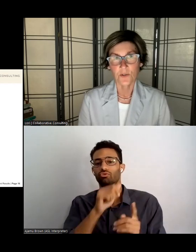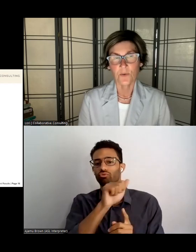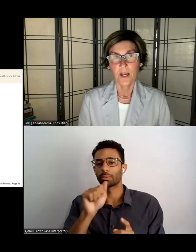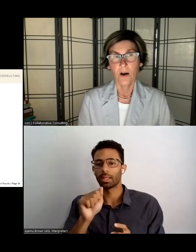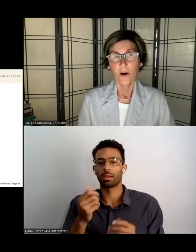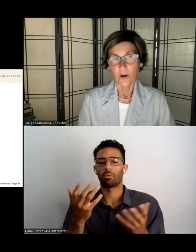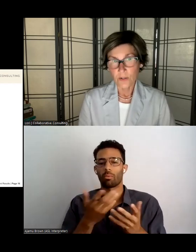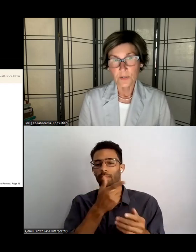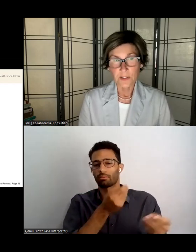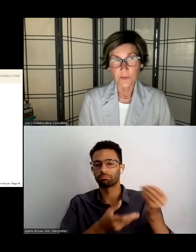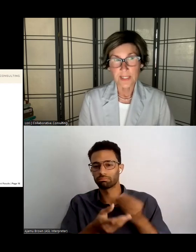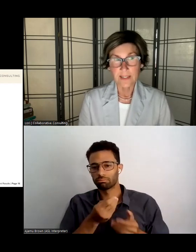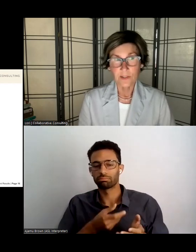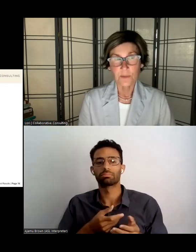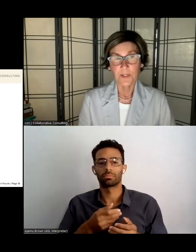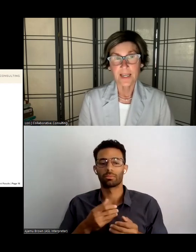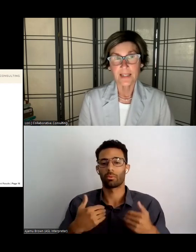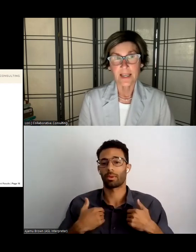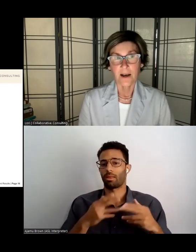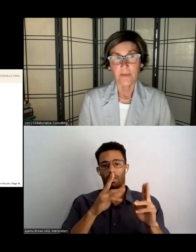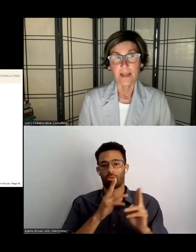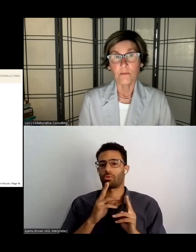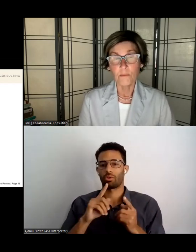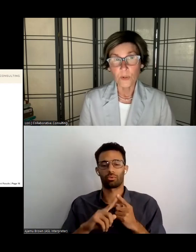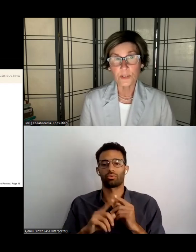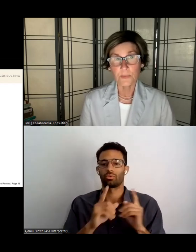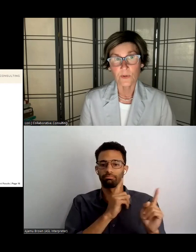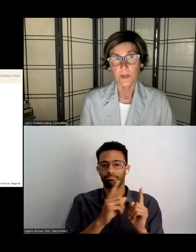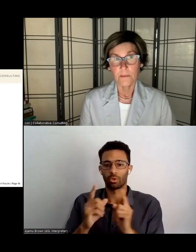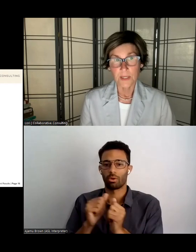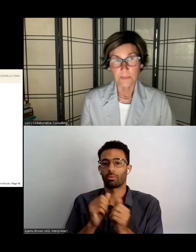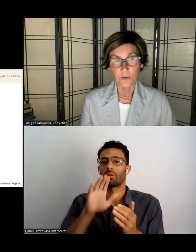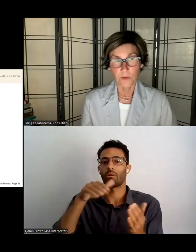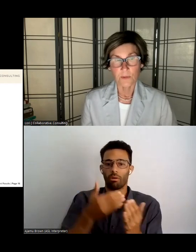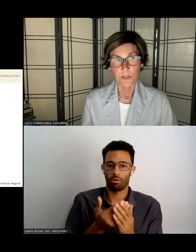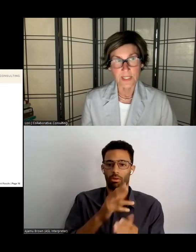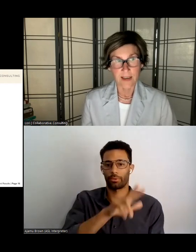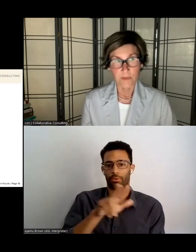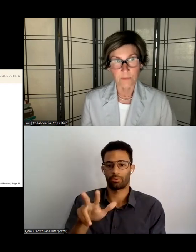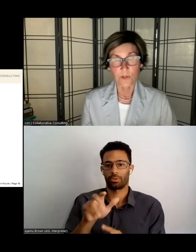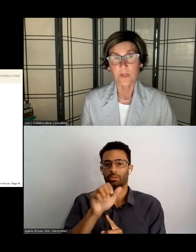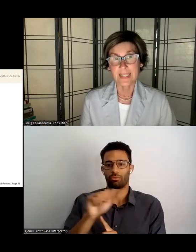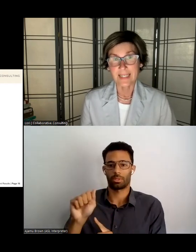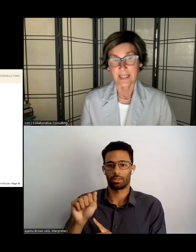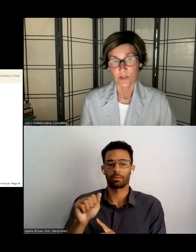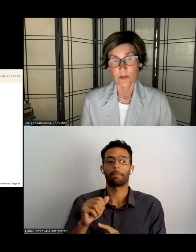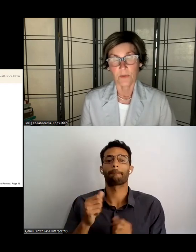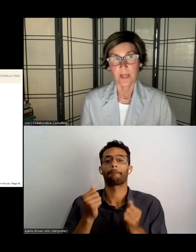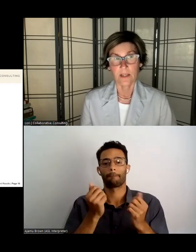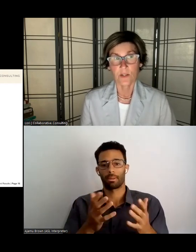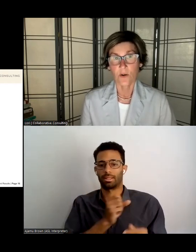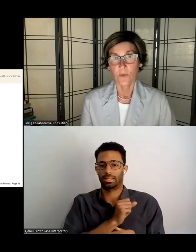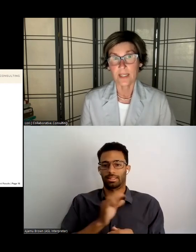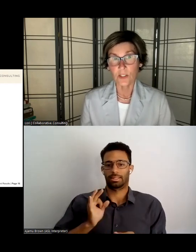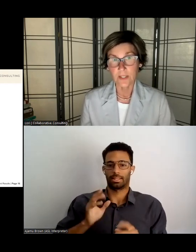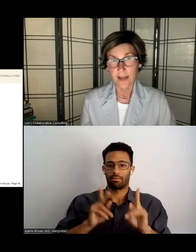talk to all 33 AAAs and multiple people, multiple staff members within each